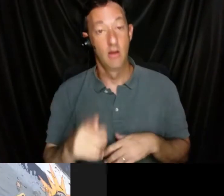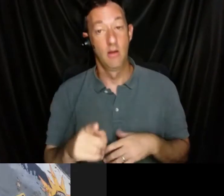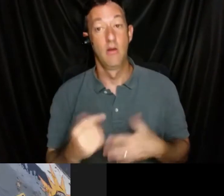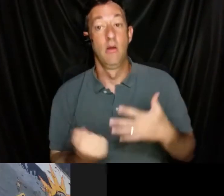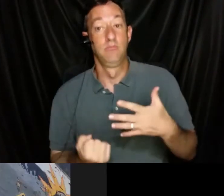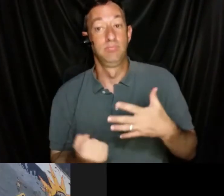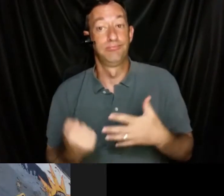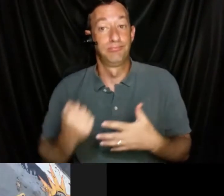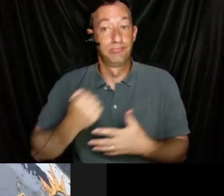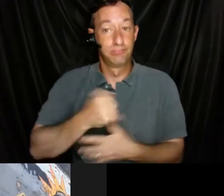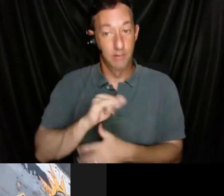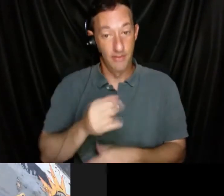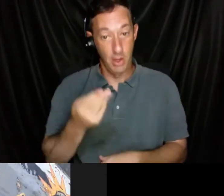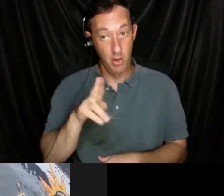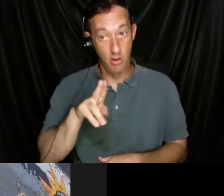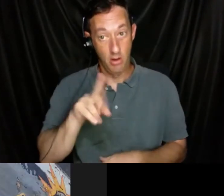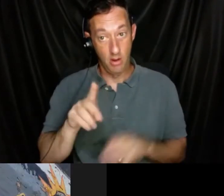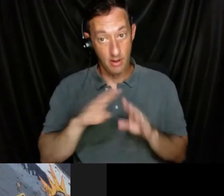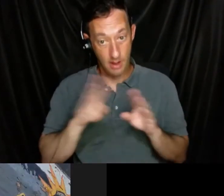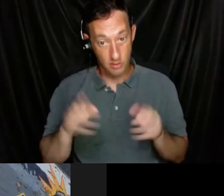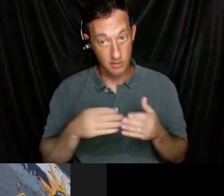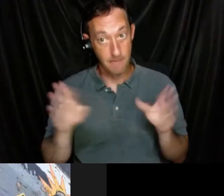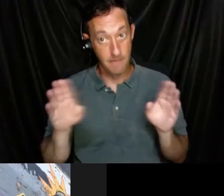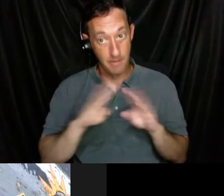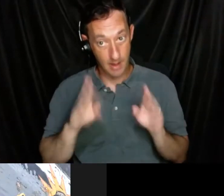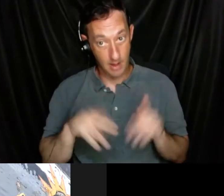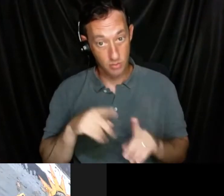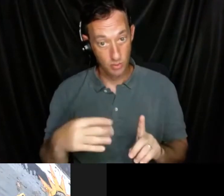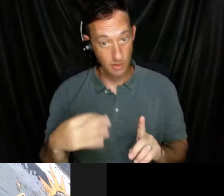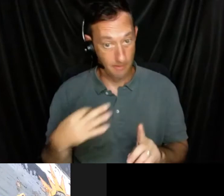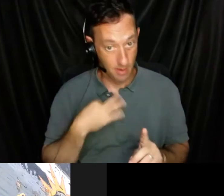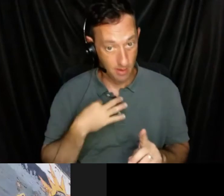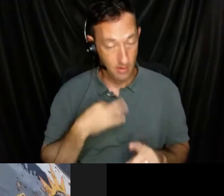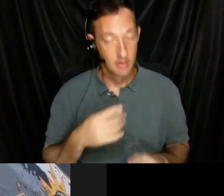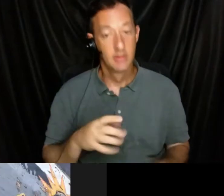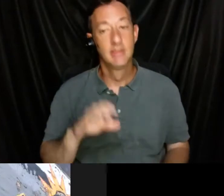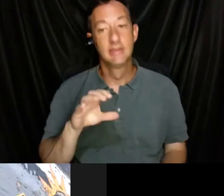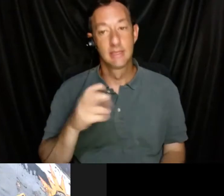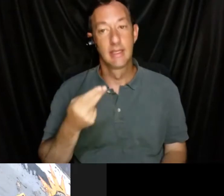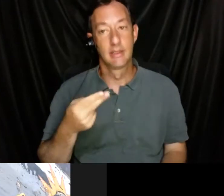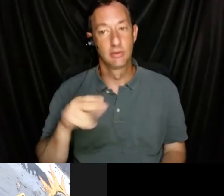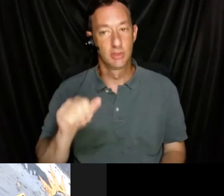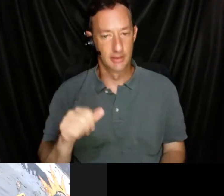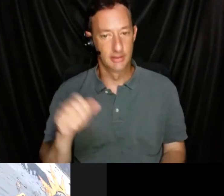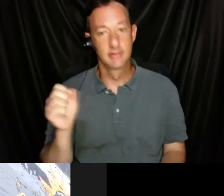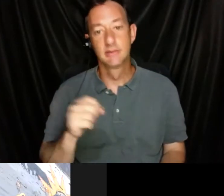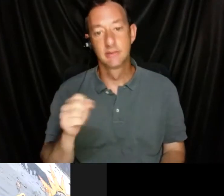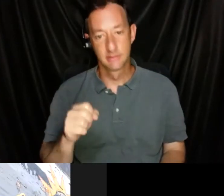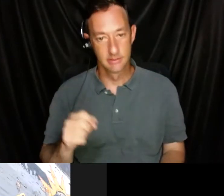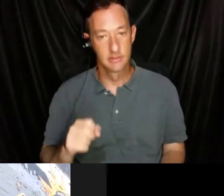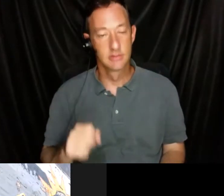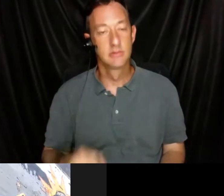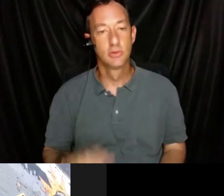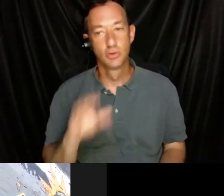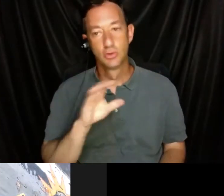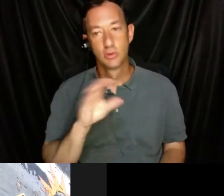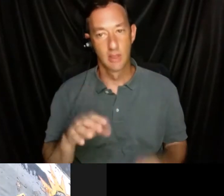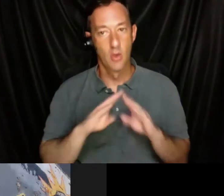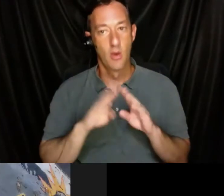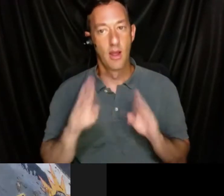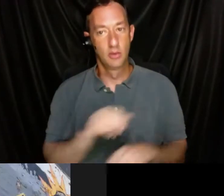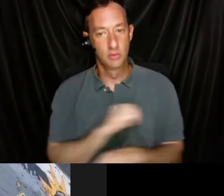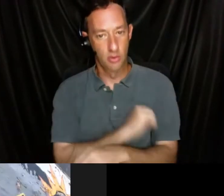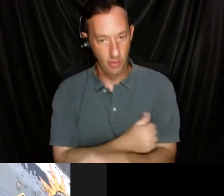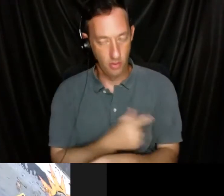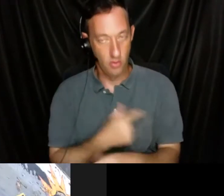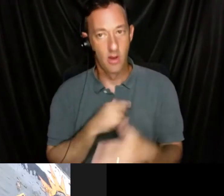this HUD housing that you're speaking about, public housing that you applied for? CHA. Yes, okay. Chicago Housing Authority. Yeah, and I made it to